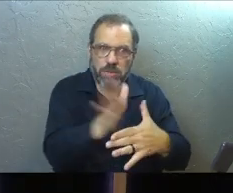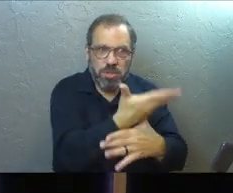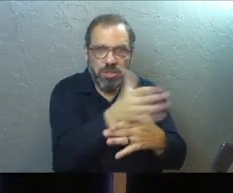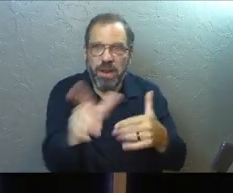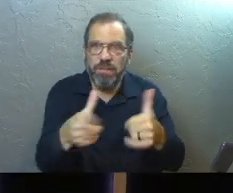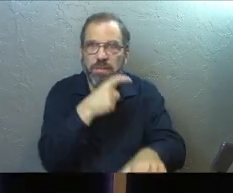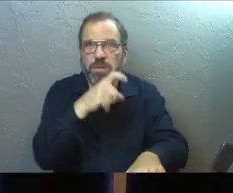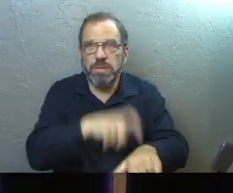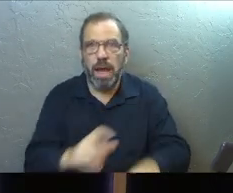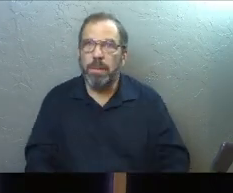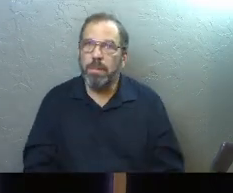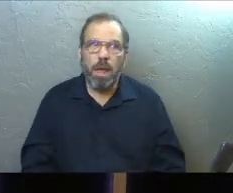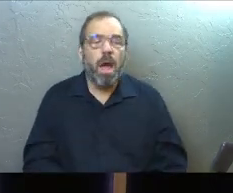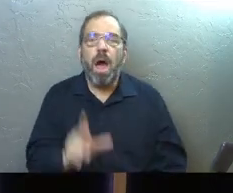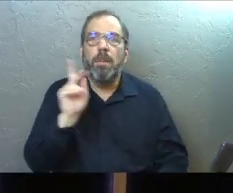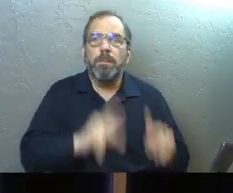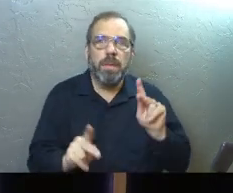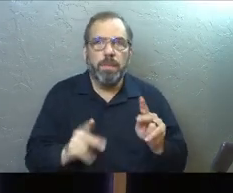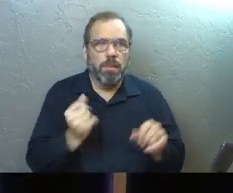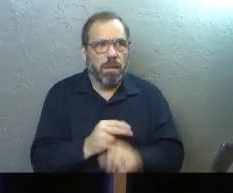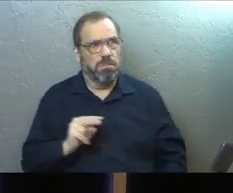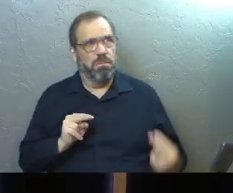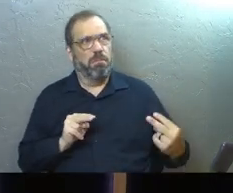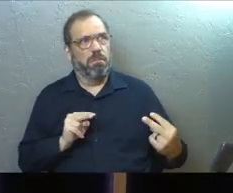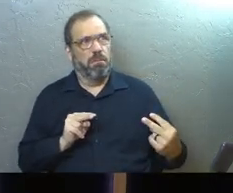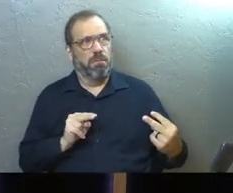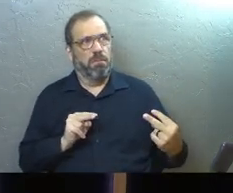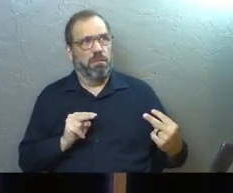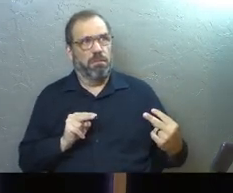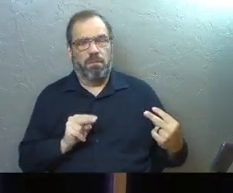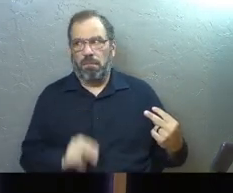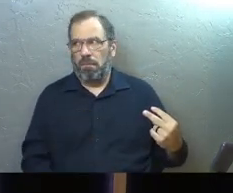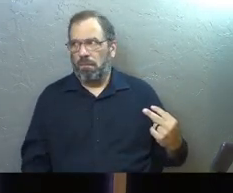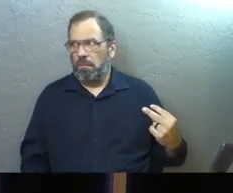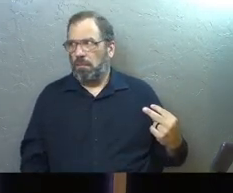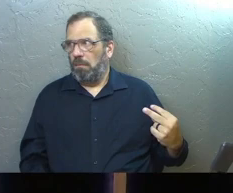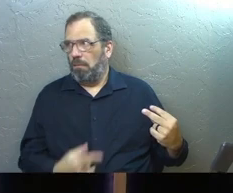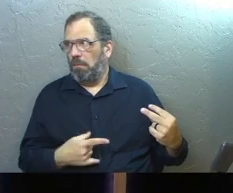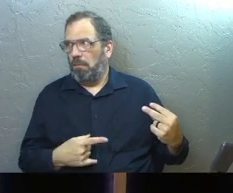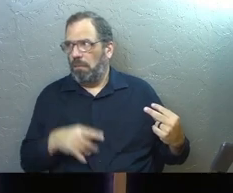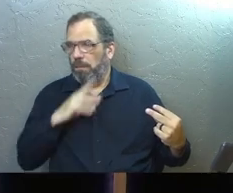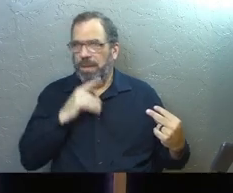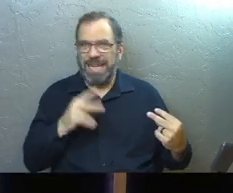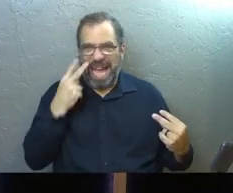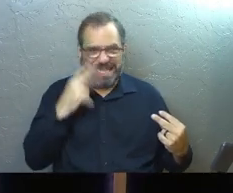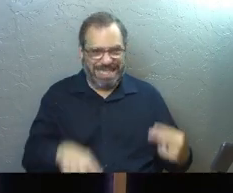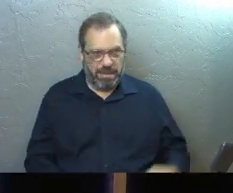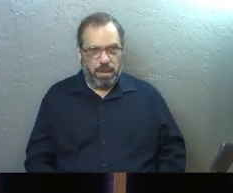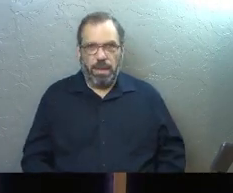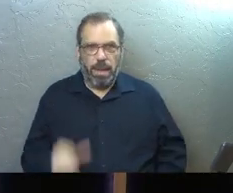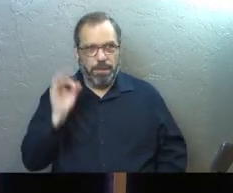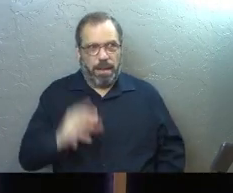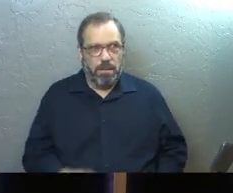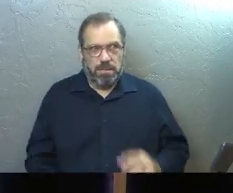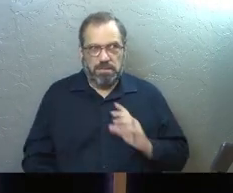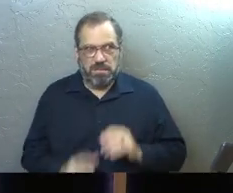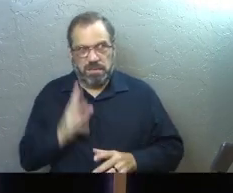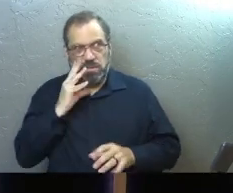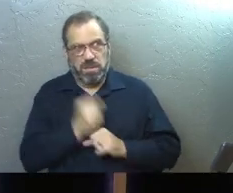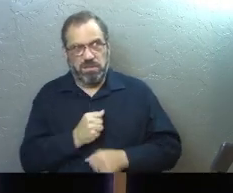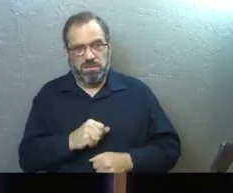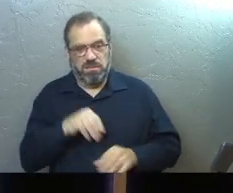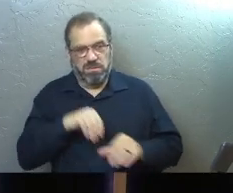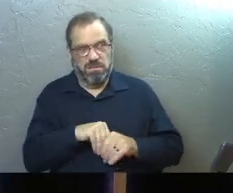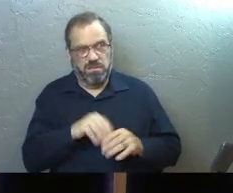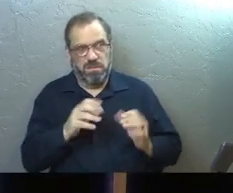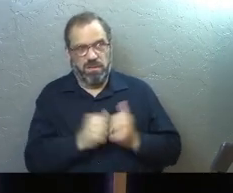share for the first time. There were people making eye contact with me that day in the congregation, and I could see it. It's like, Pastor, I'm not sure I'm going to trust you